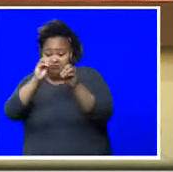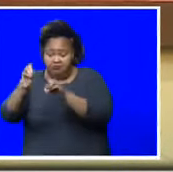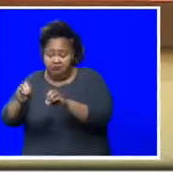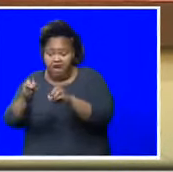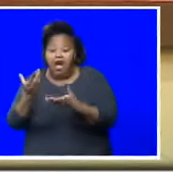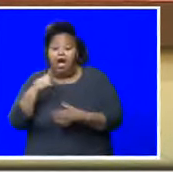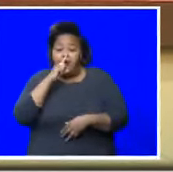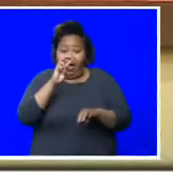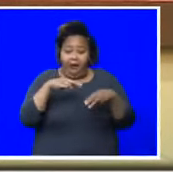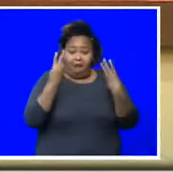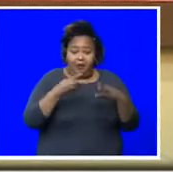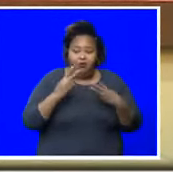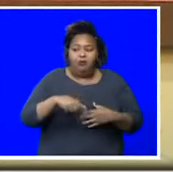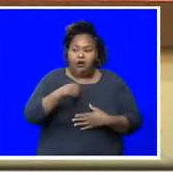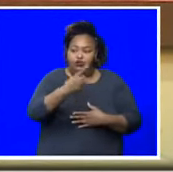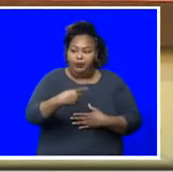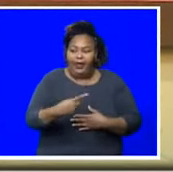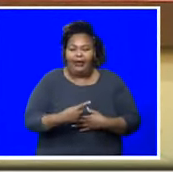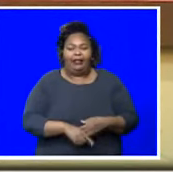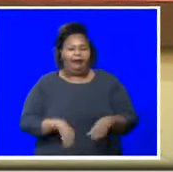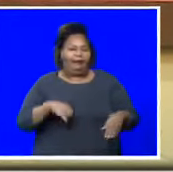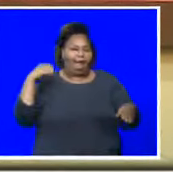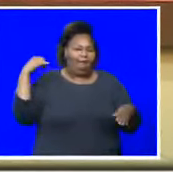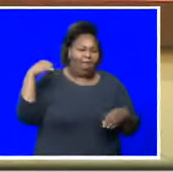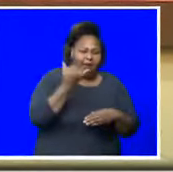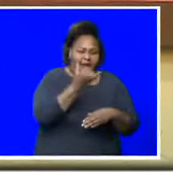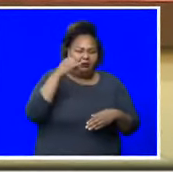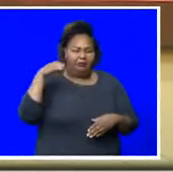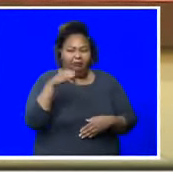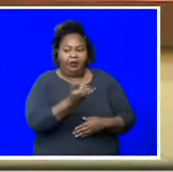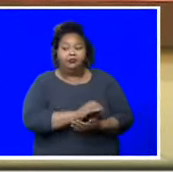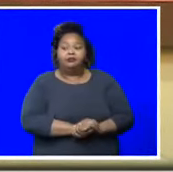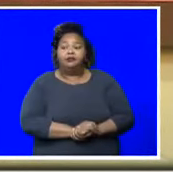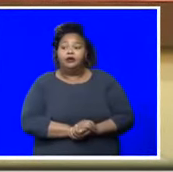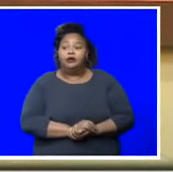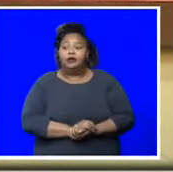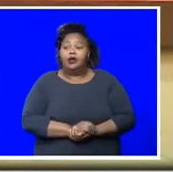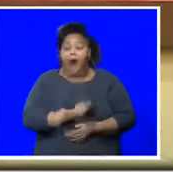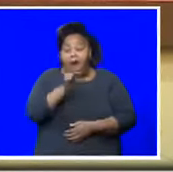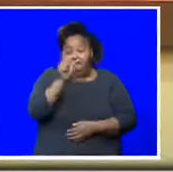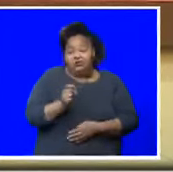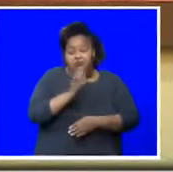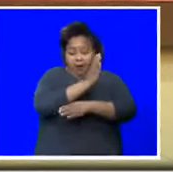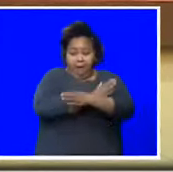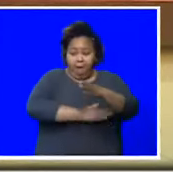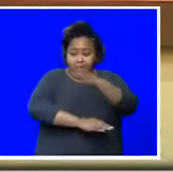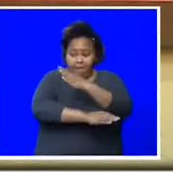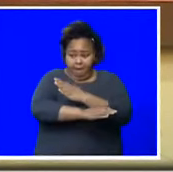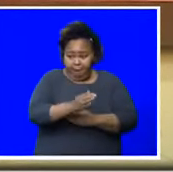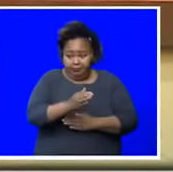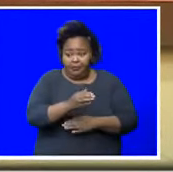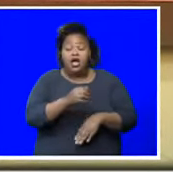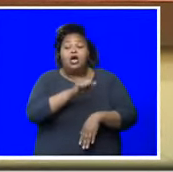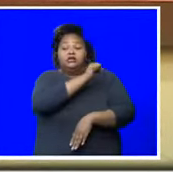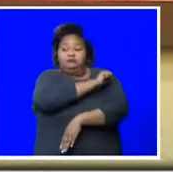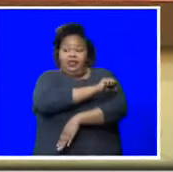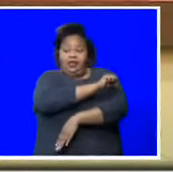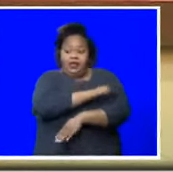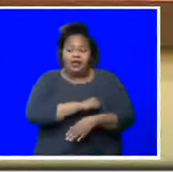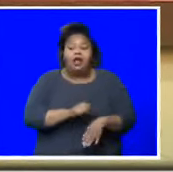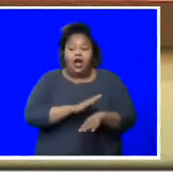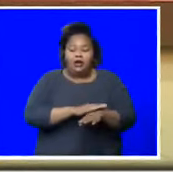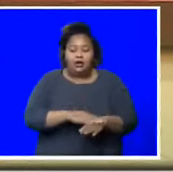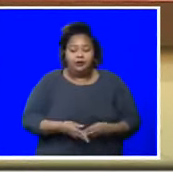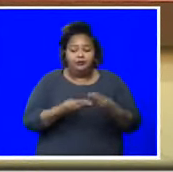kube balimatane baphuthumisa esibhedlela loyo lobekalimele abavele balandzela bashona khona esibhedlela